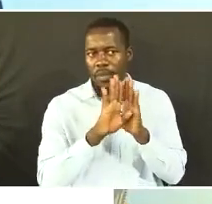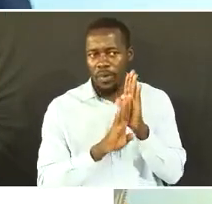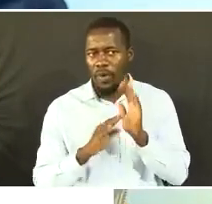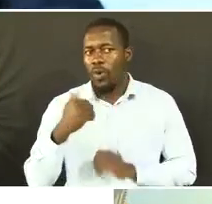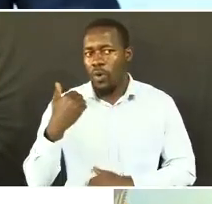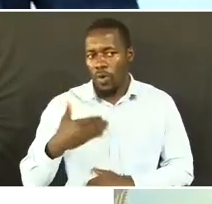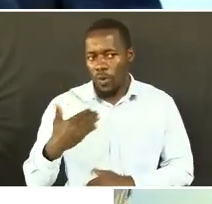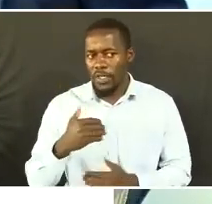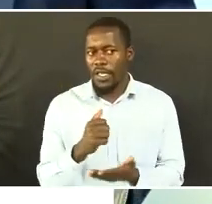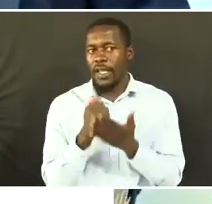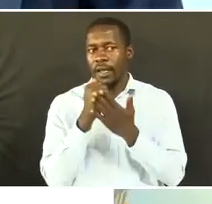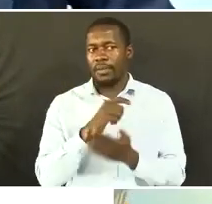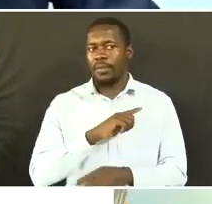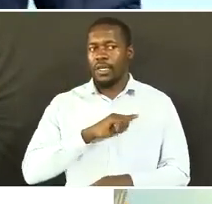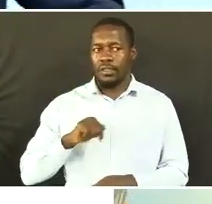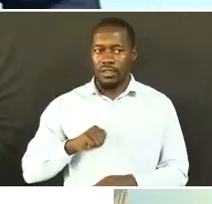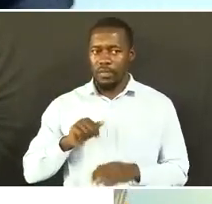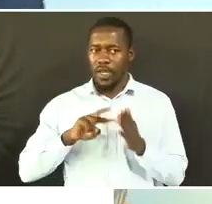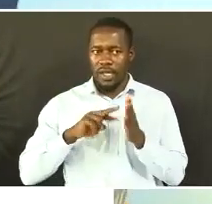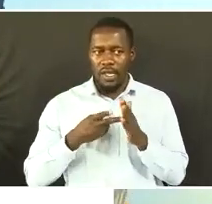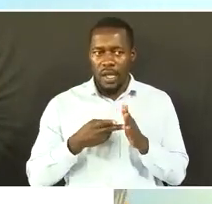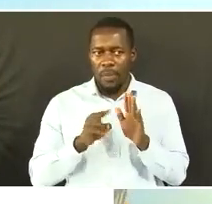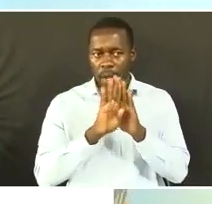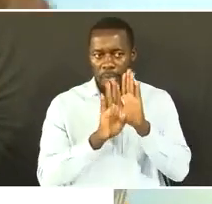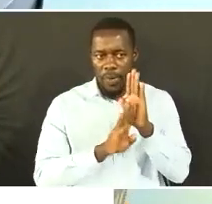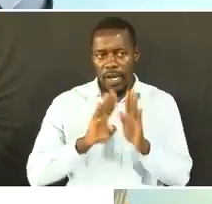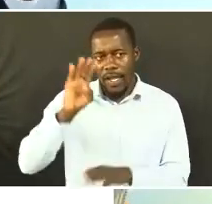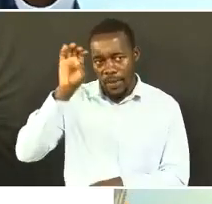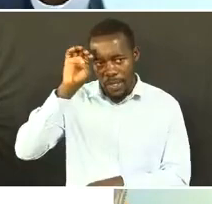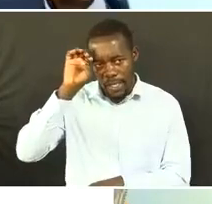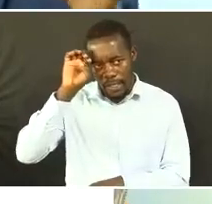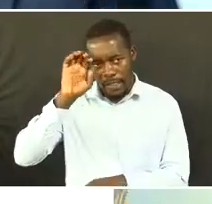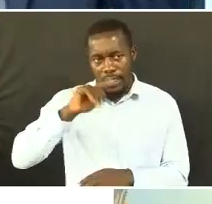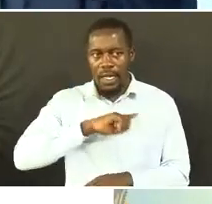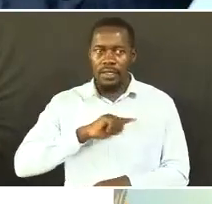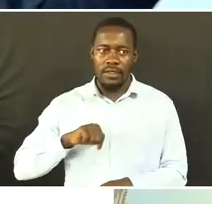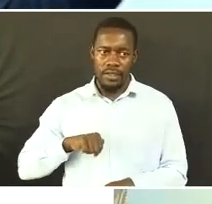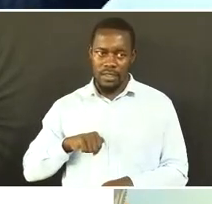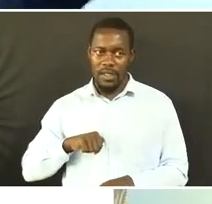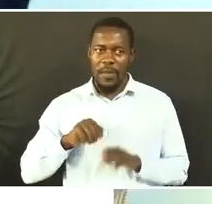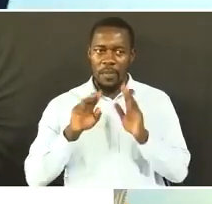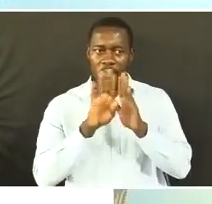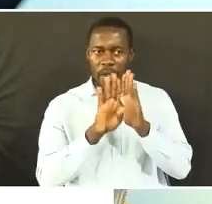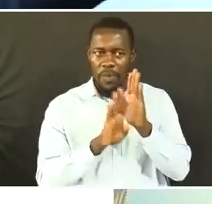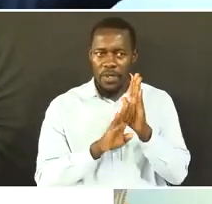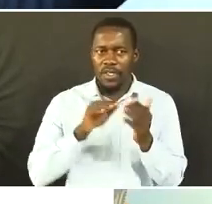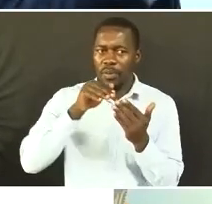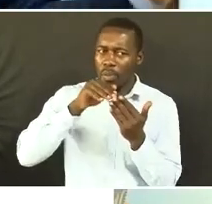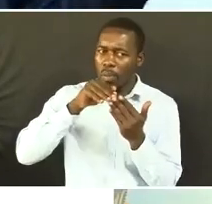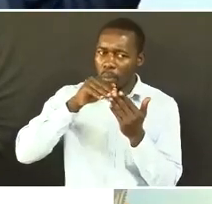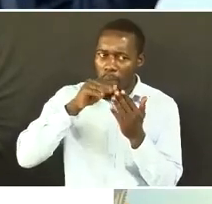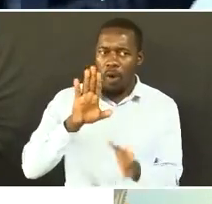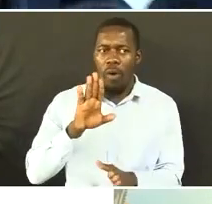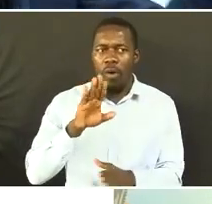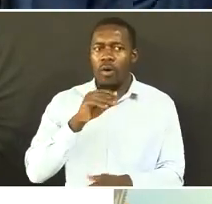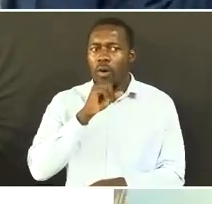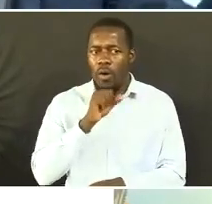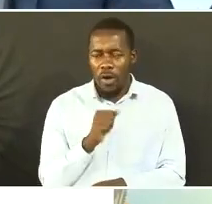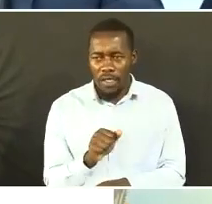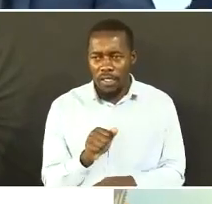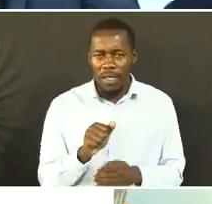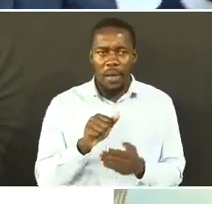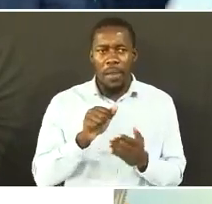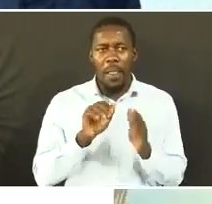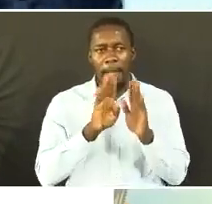that timeless book, Education, Ellen White writes and says of the Bible, that the Bible is the most ancient and the most